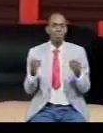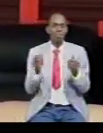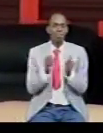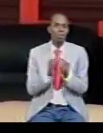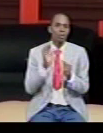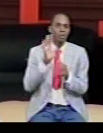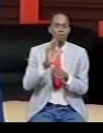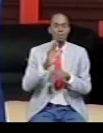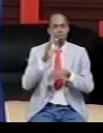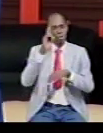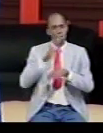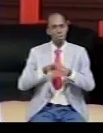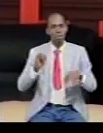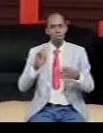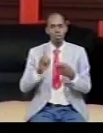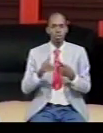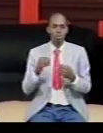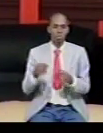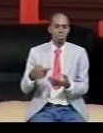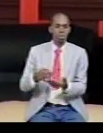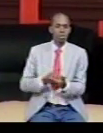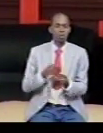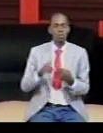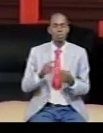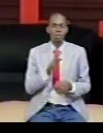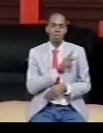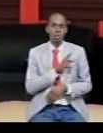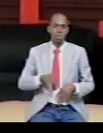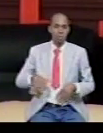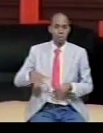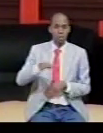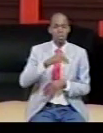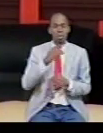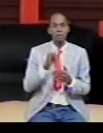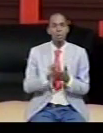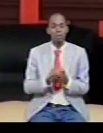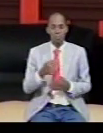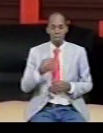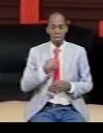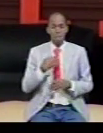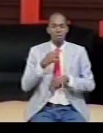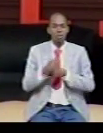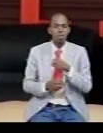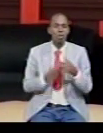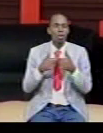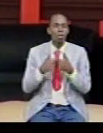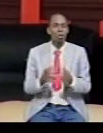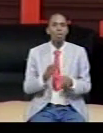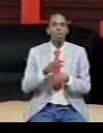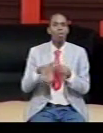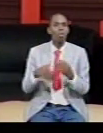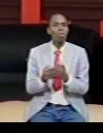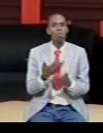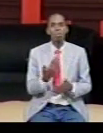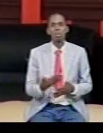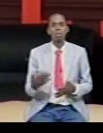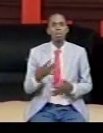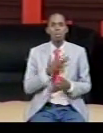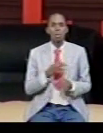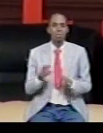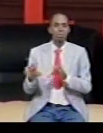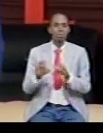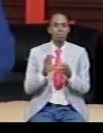the gospel, into the kingdom, he said, I suffered loss of all things, and do count